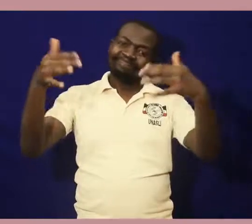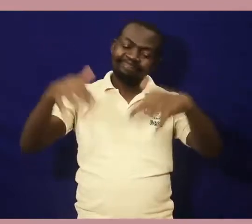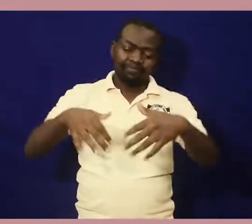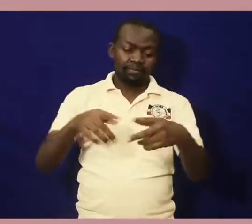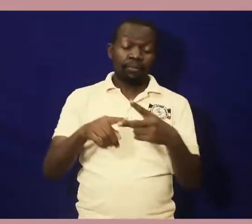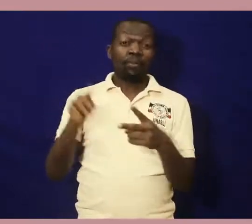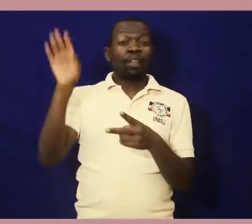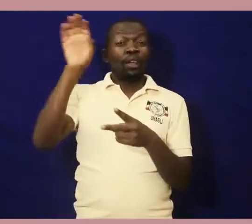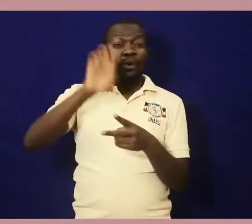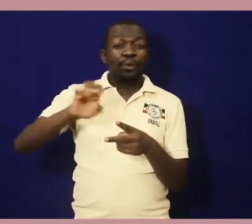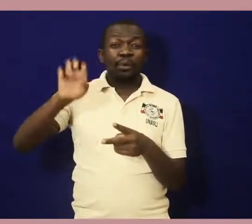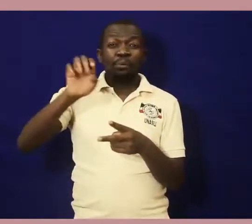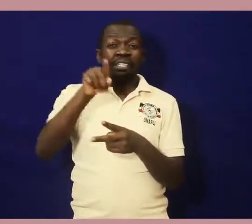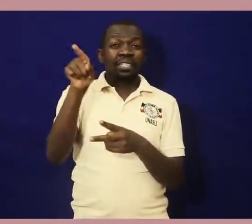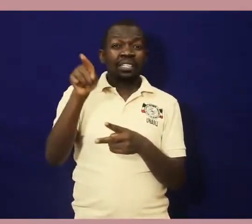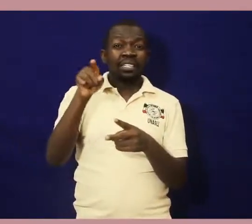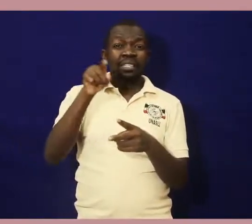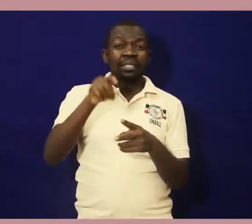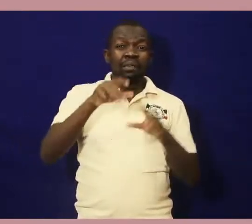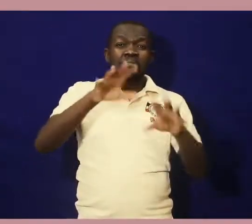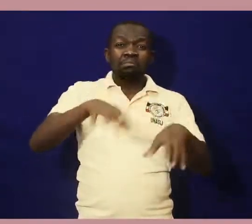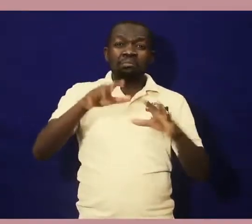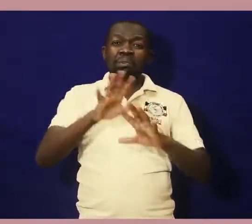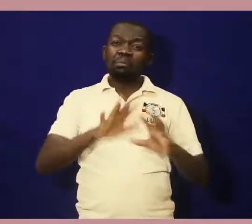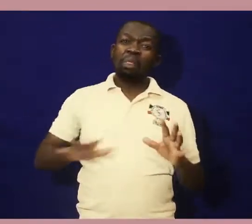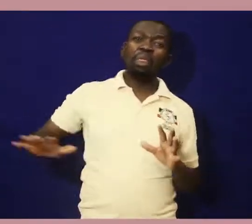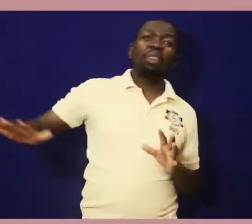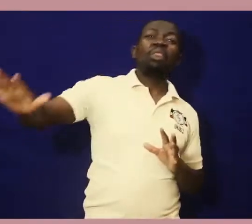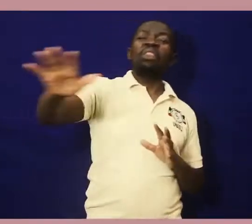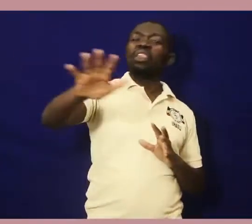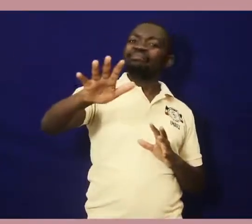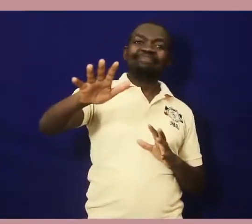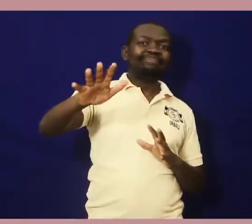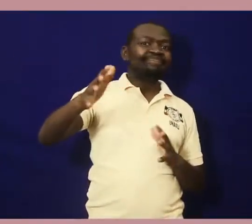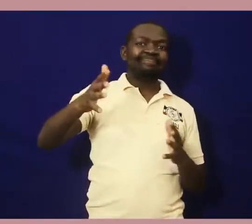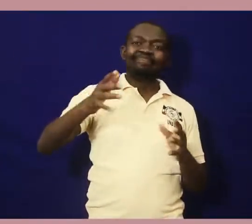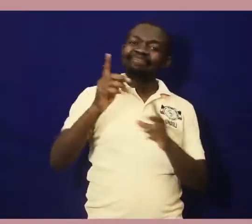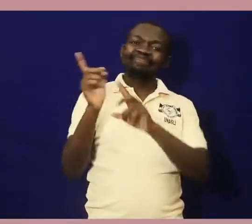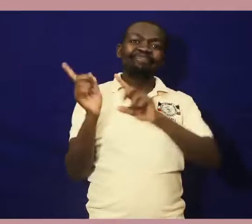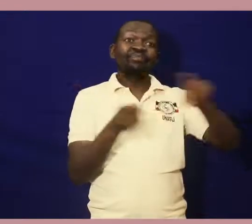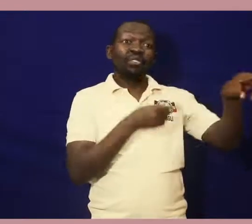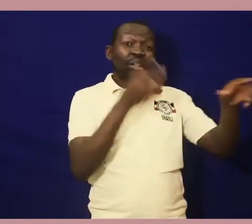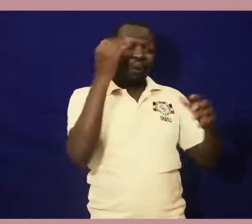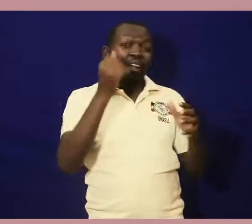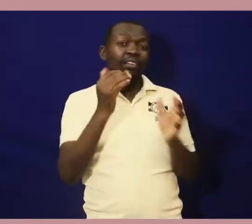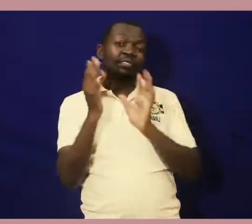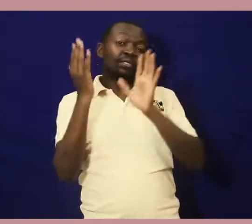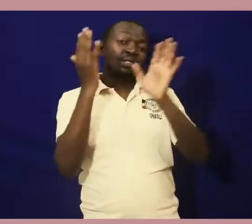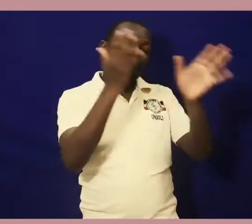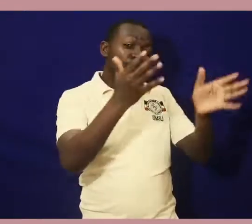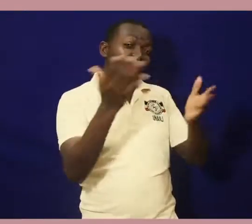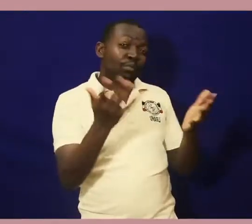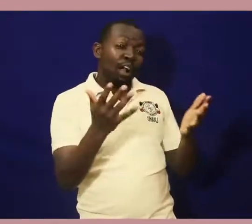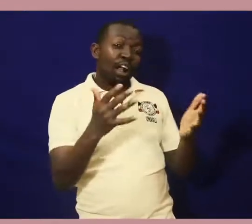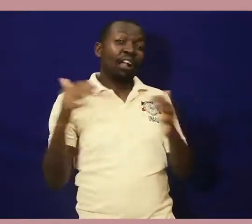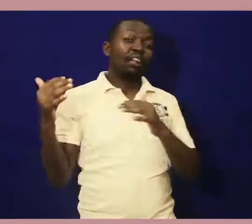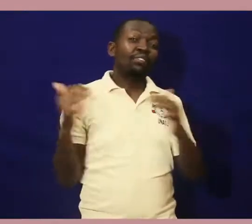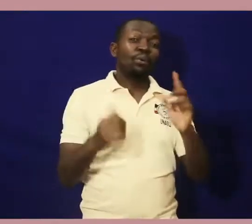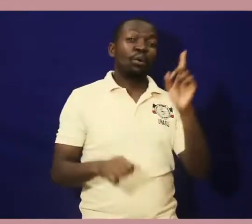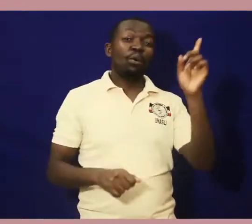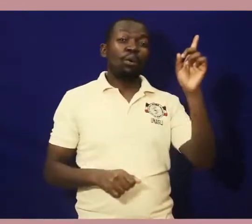European plantations were abandoned in order to concentrate on the war fighting.